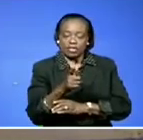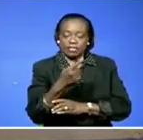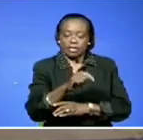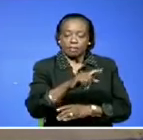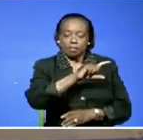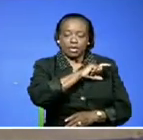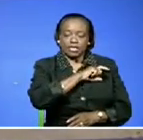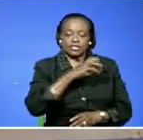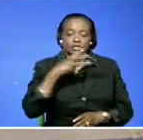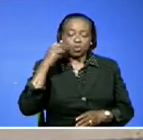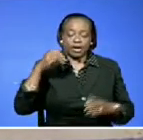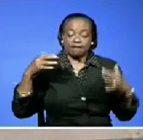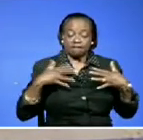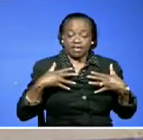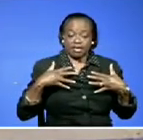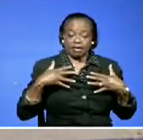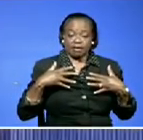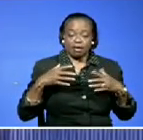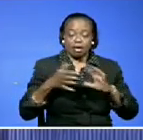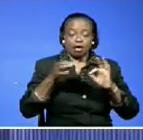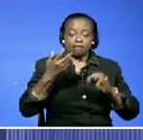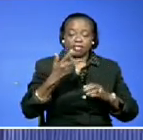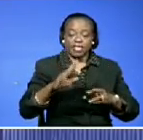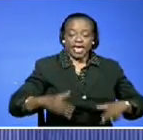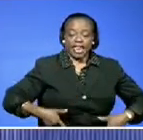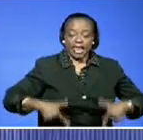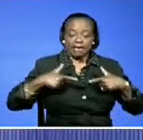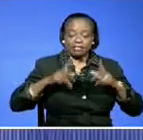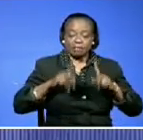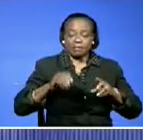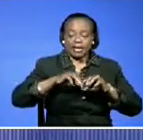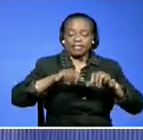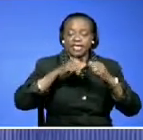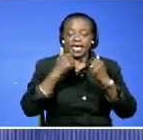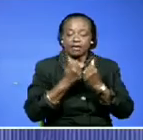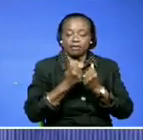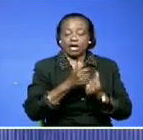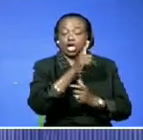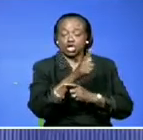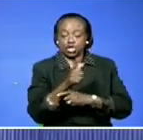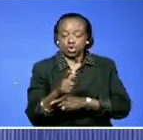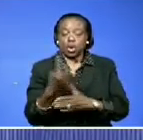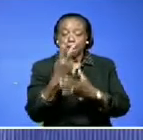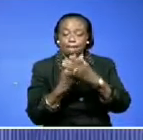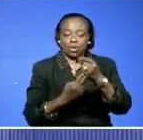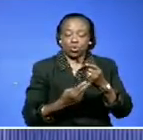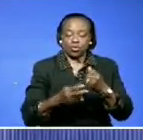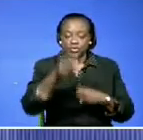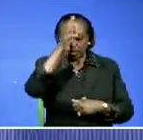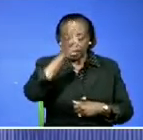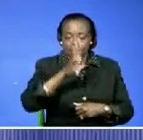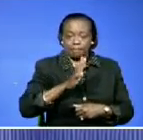and persons in the general area return fire. Both male